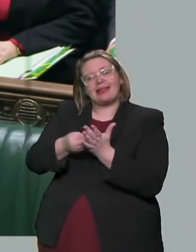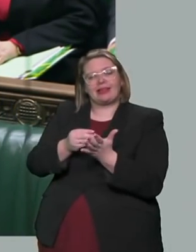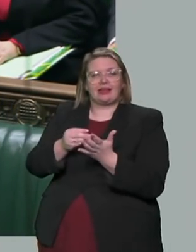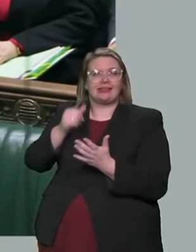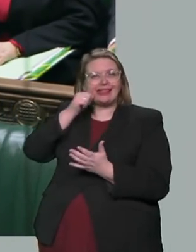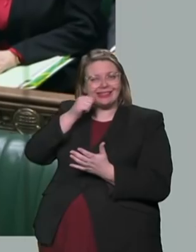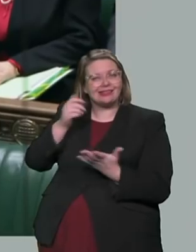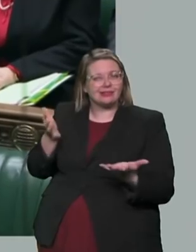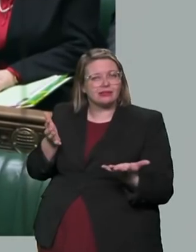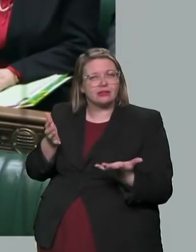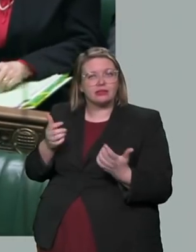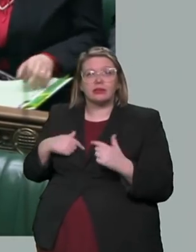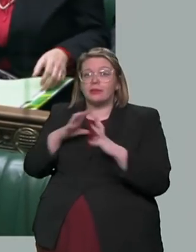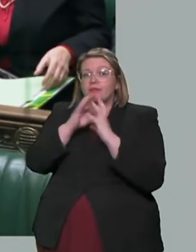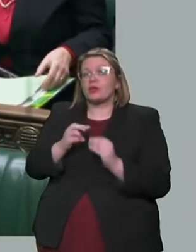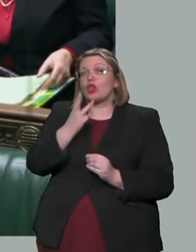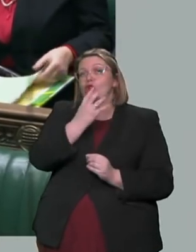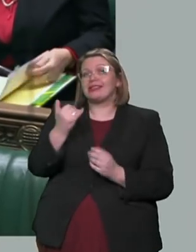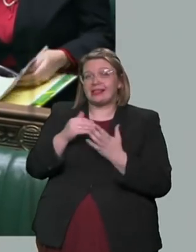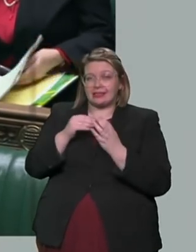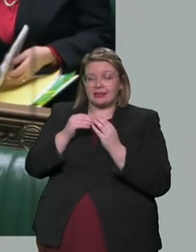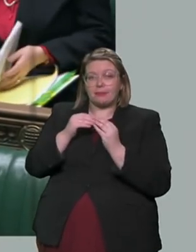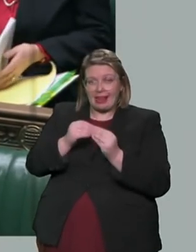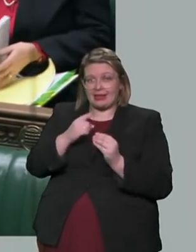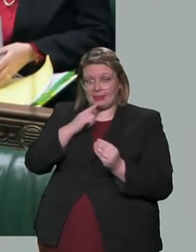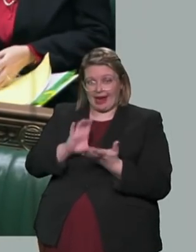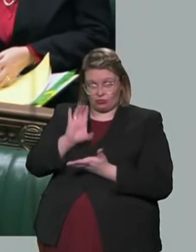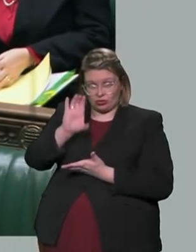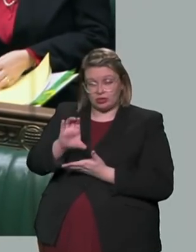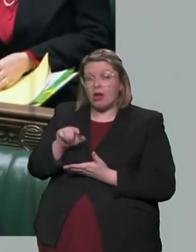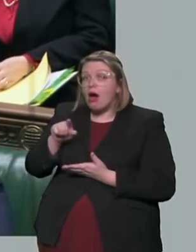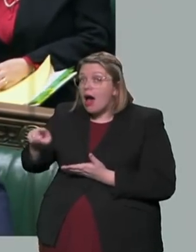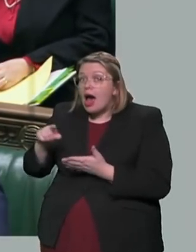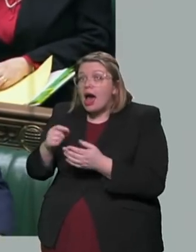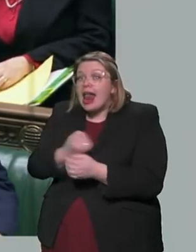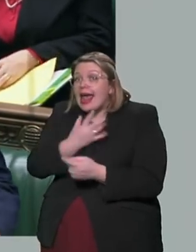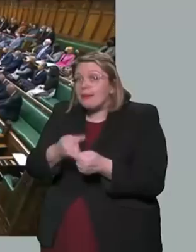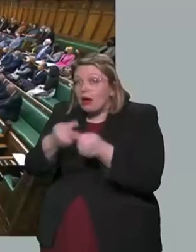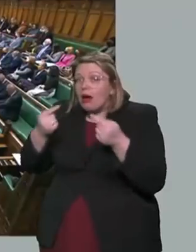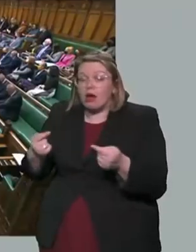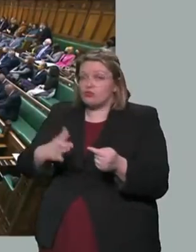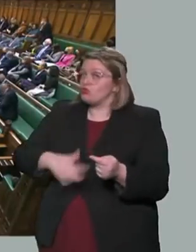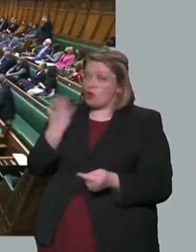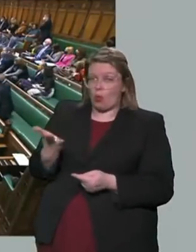billion for all their caterwauling, Mr. Speaker. They opposed that investment.